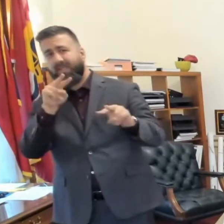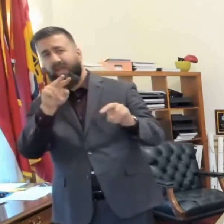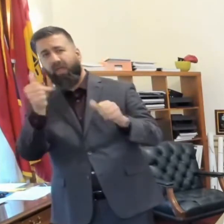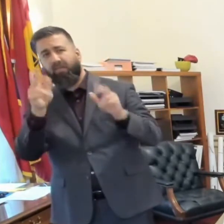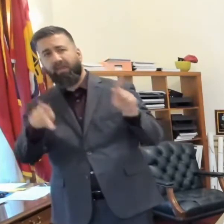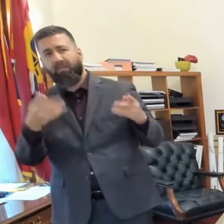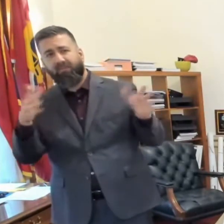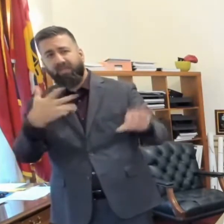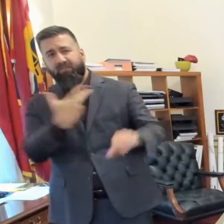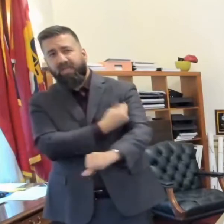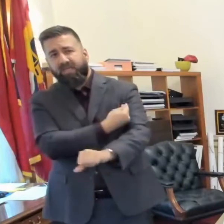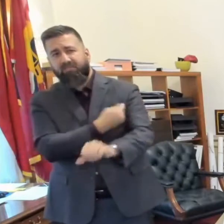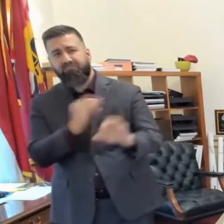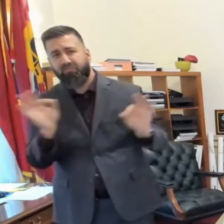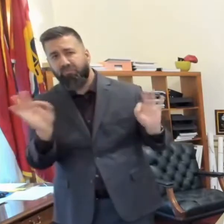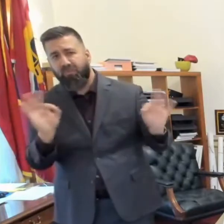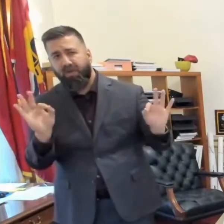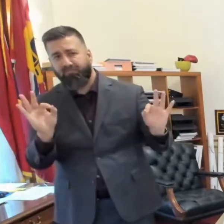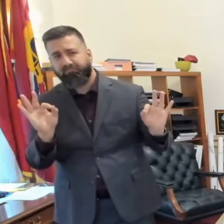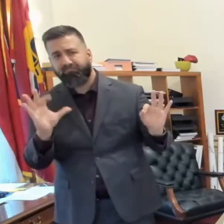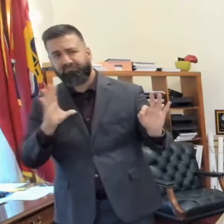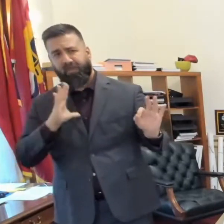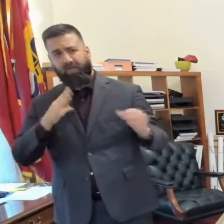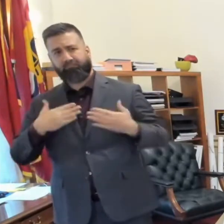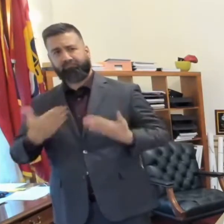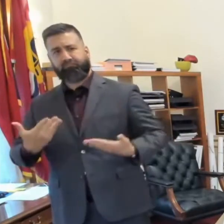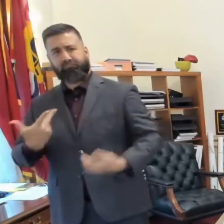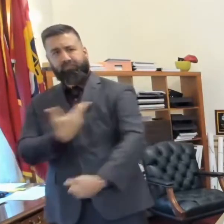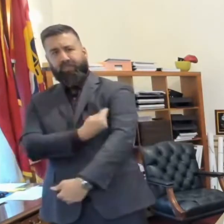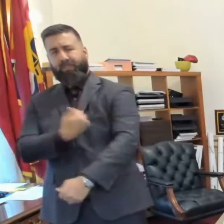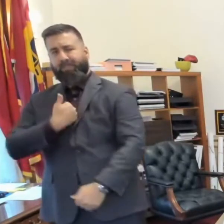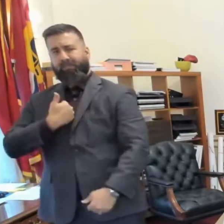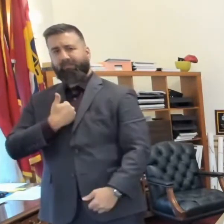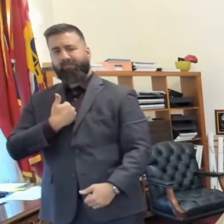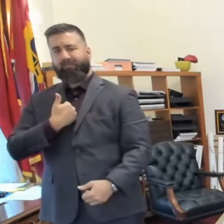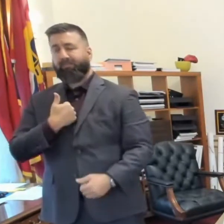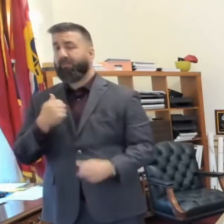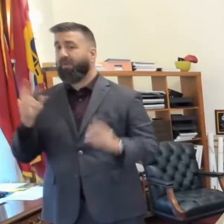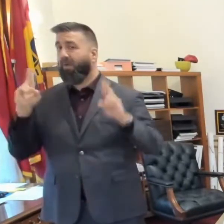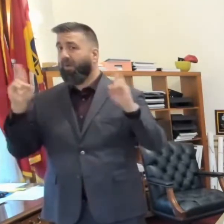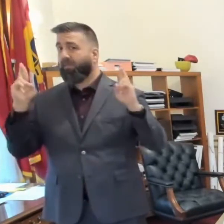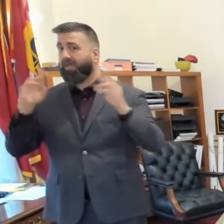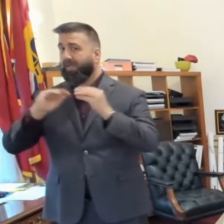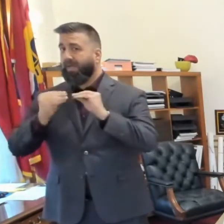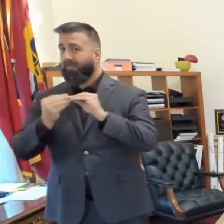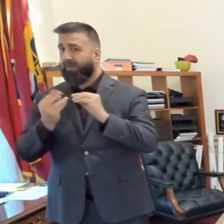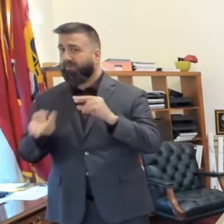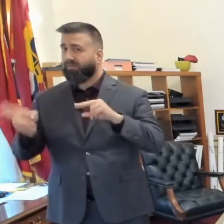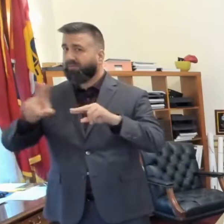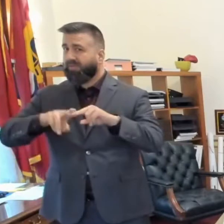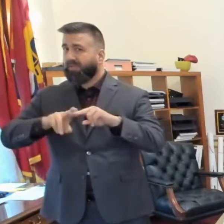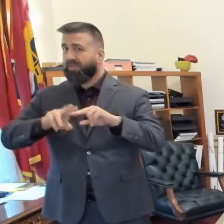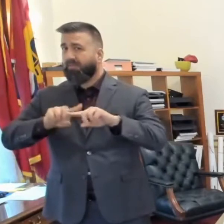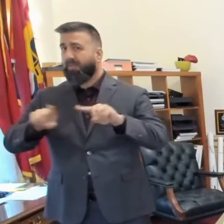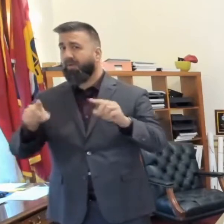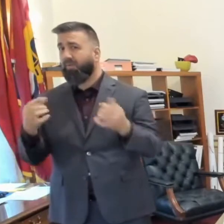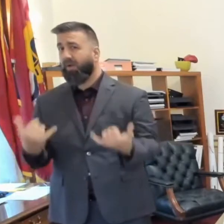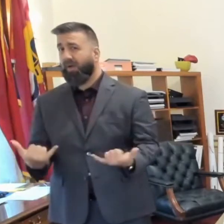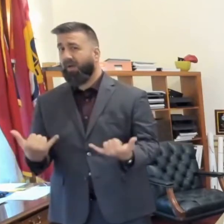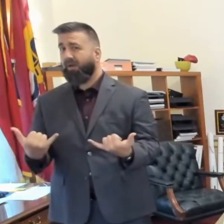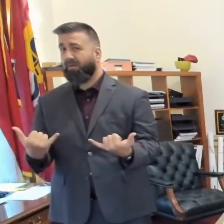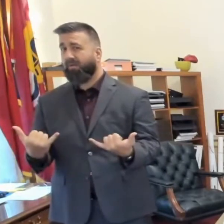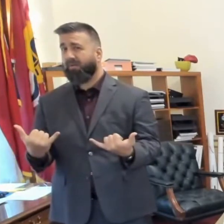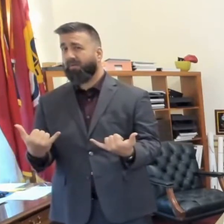vaccine no negative effects. So hopefully that number will go up. But right now,